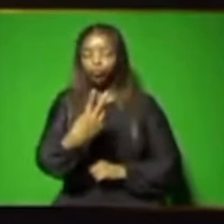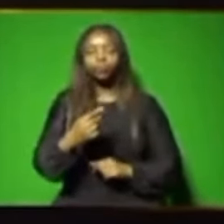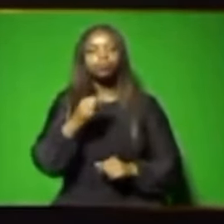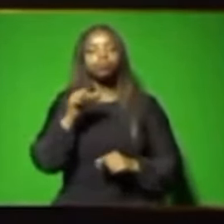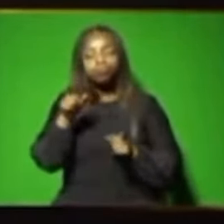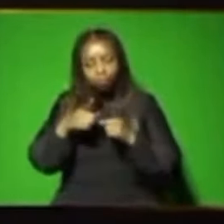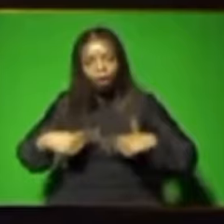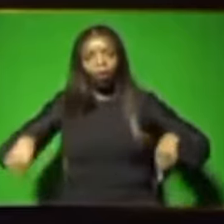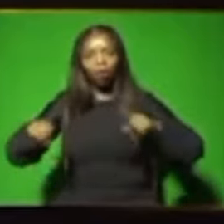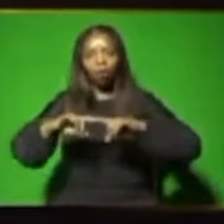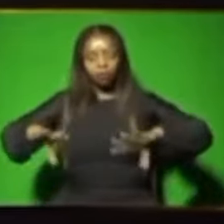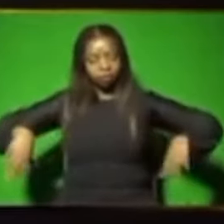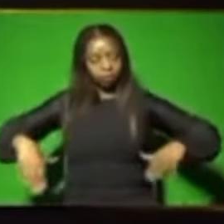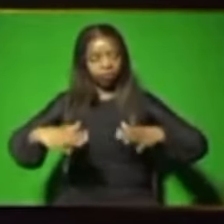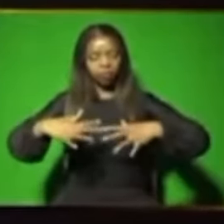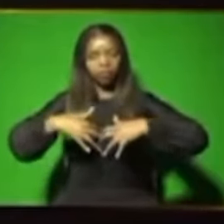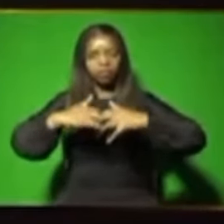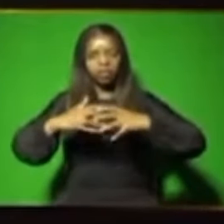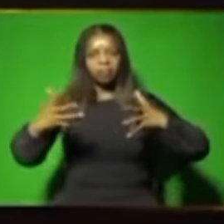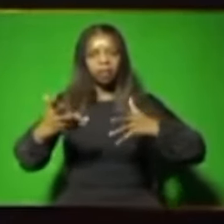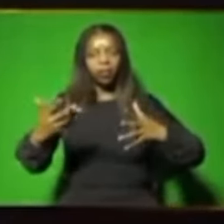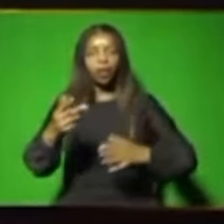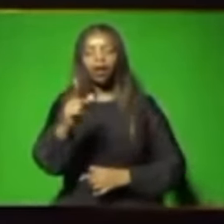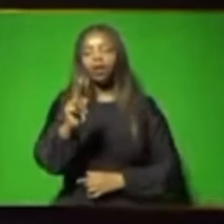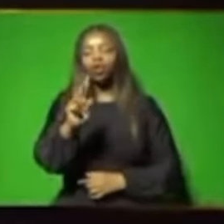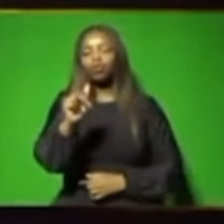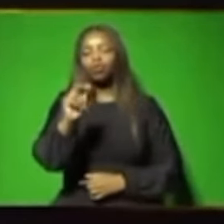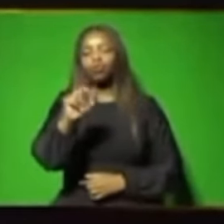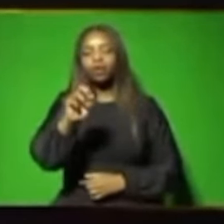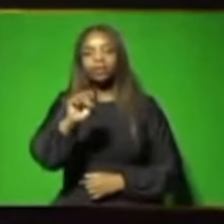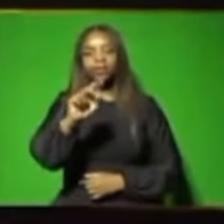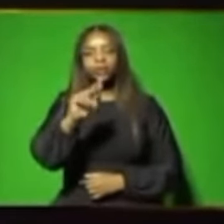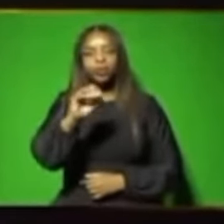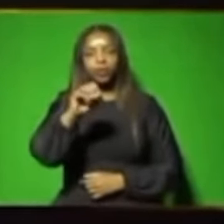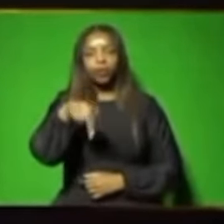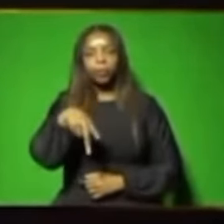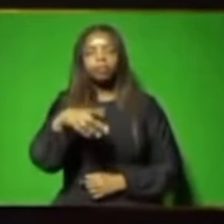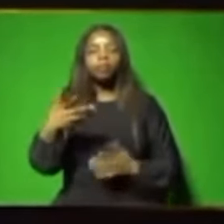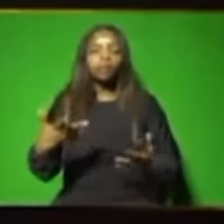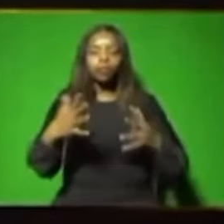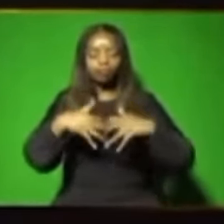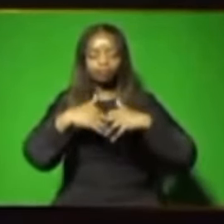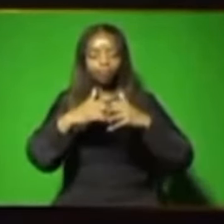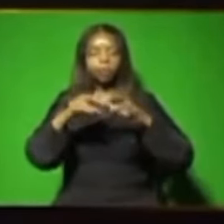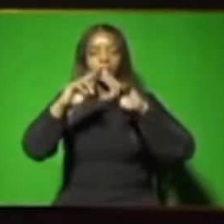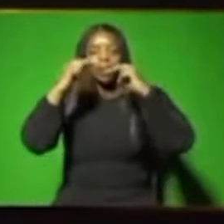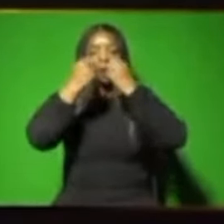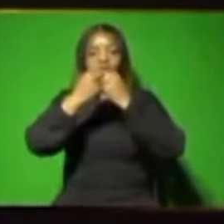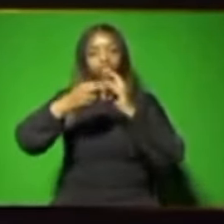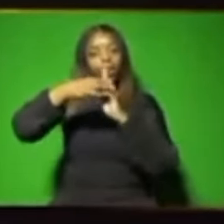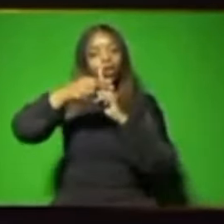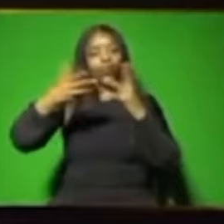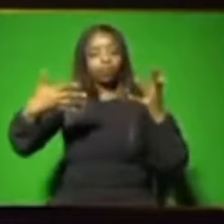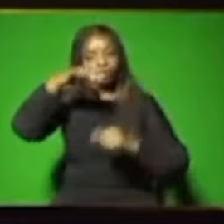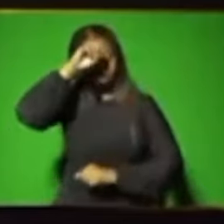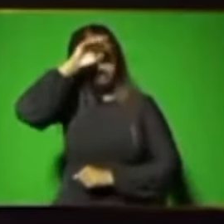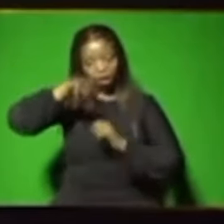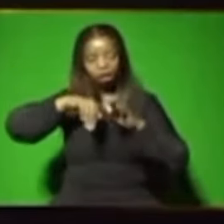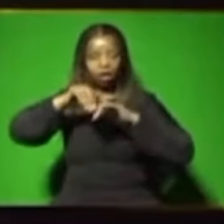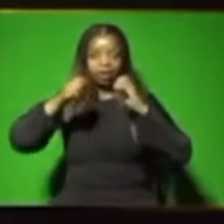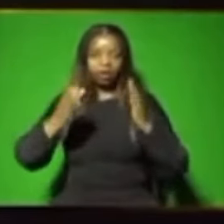in Klerksdorp to form the National Union of Mine Workers. And as they formed that